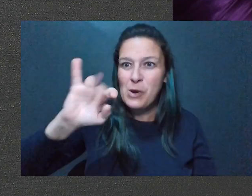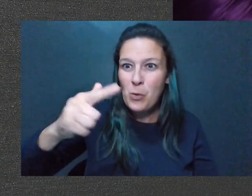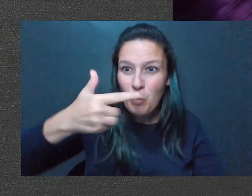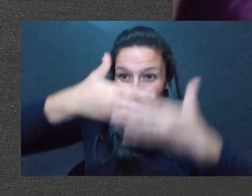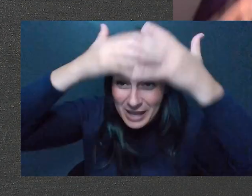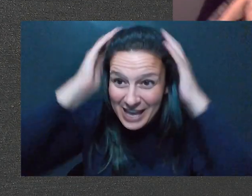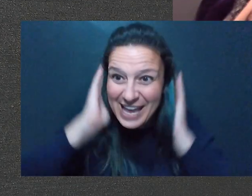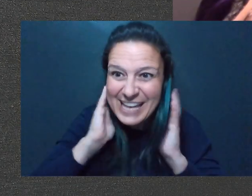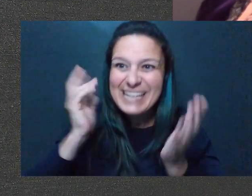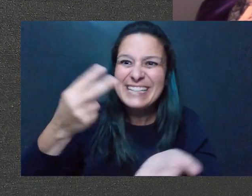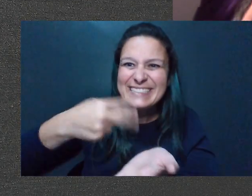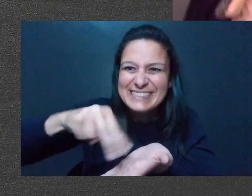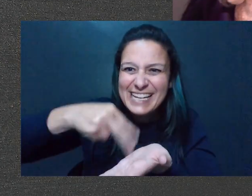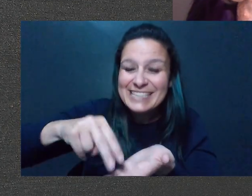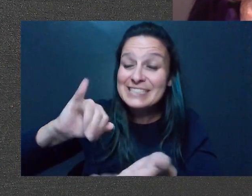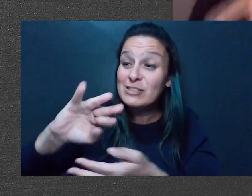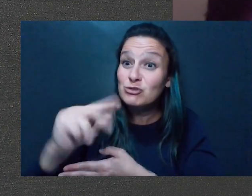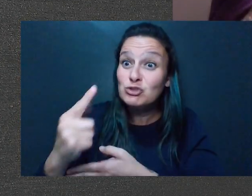dancing a jig, right?